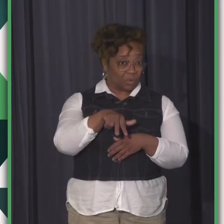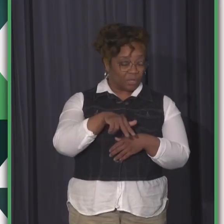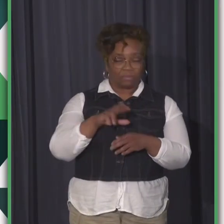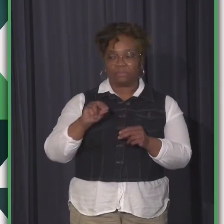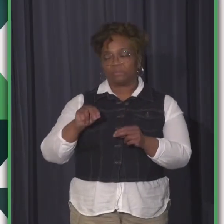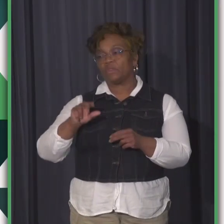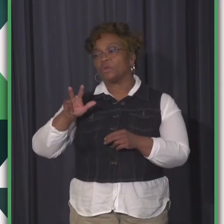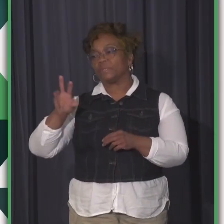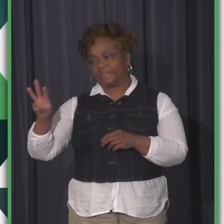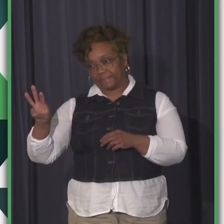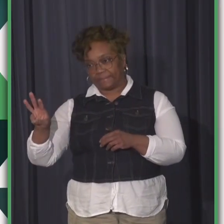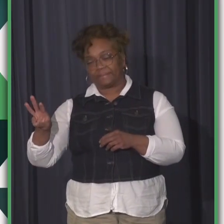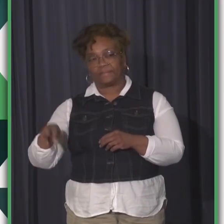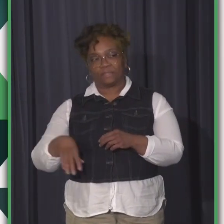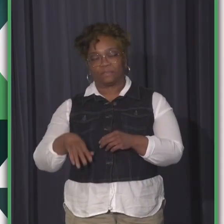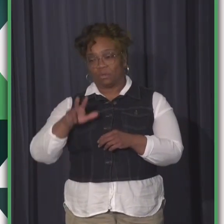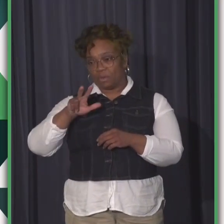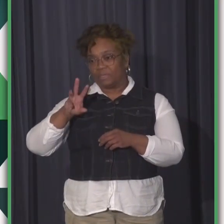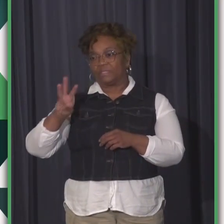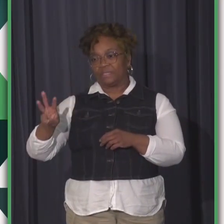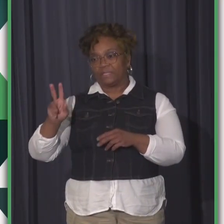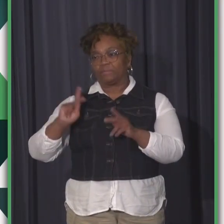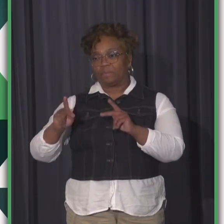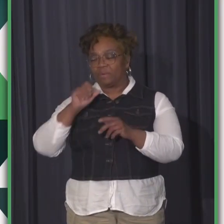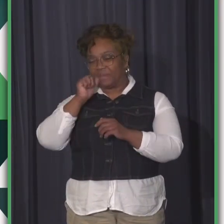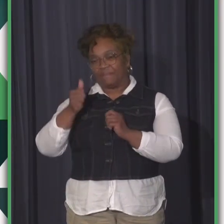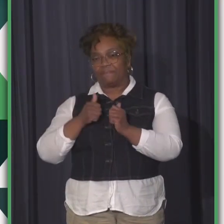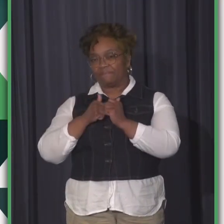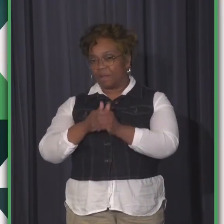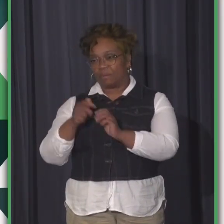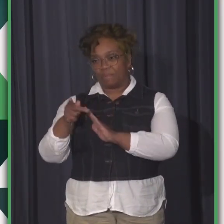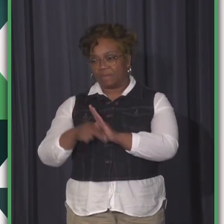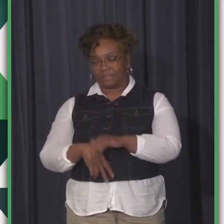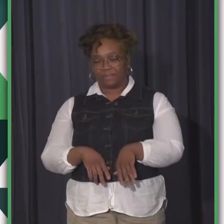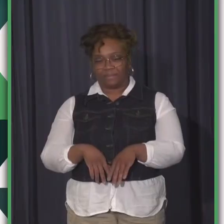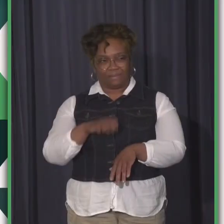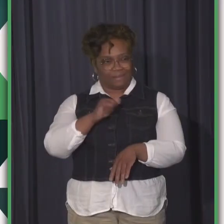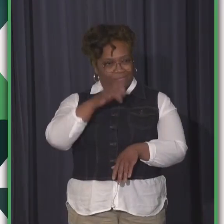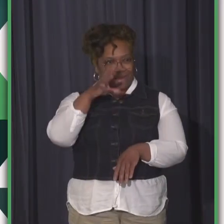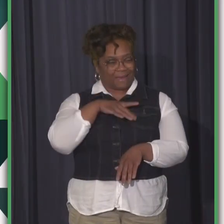it's 36. Okay. That guy's good.